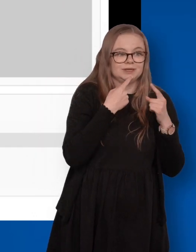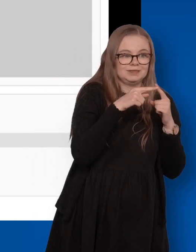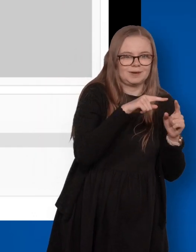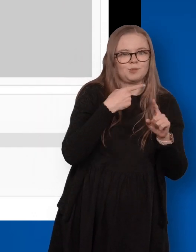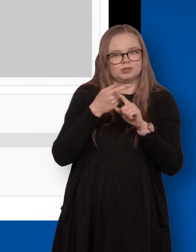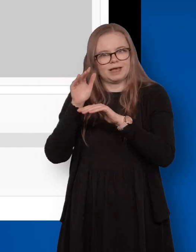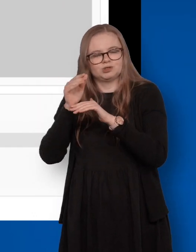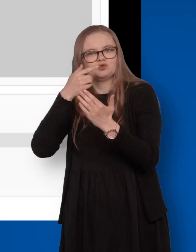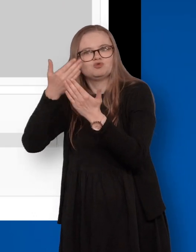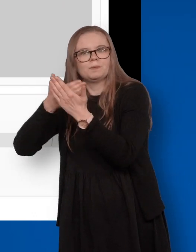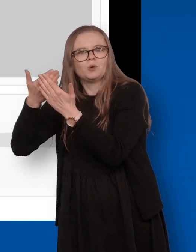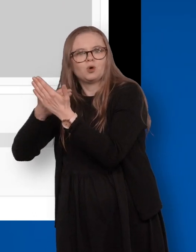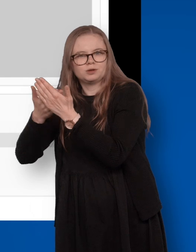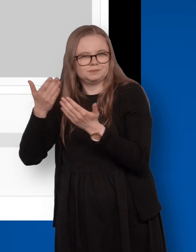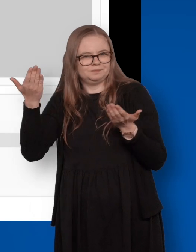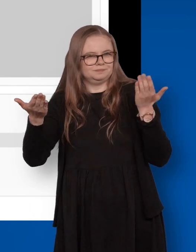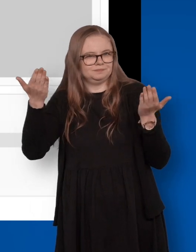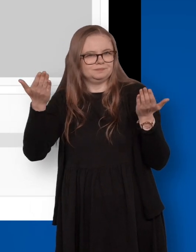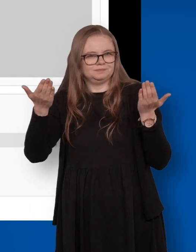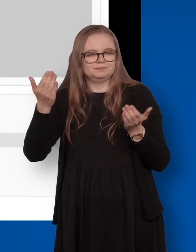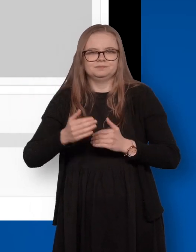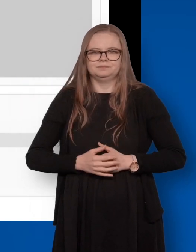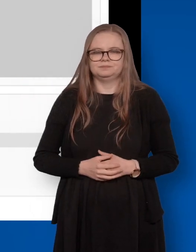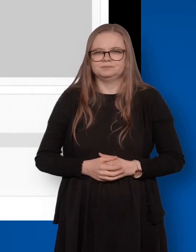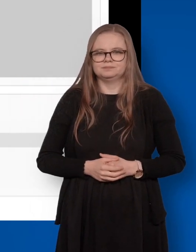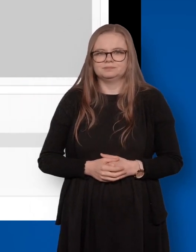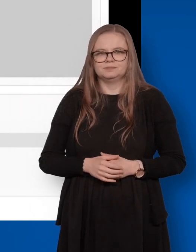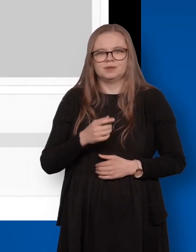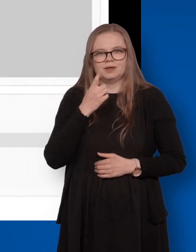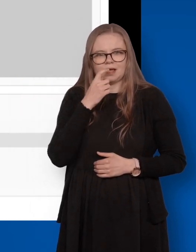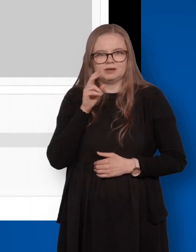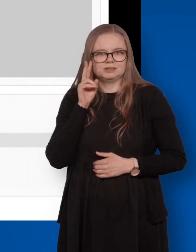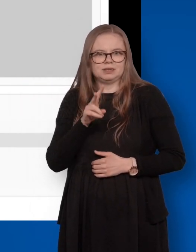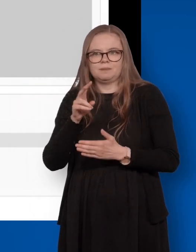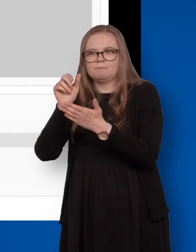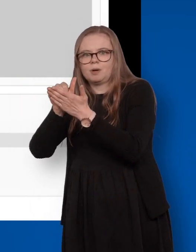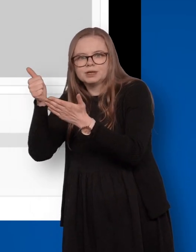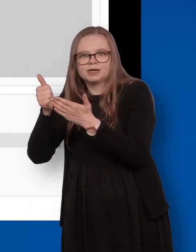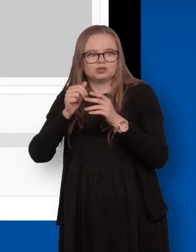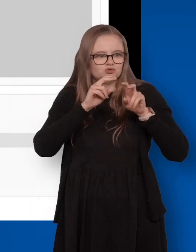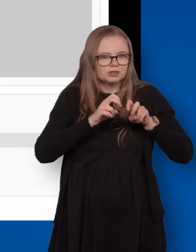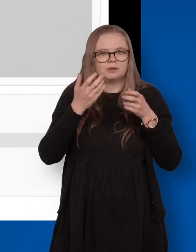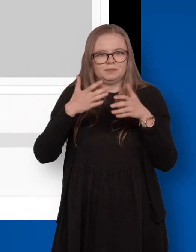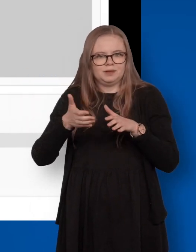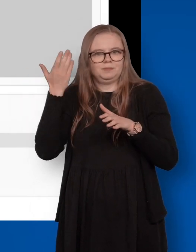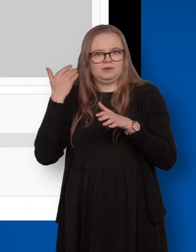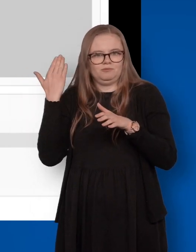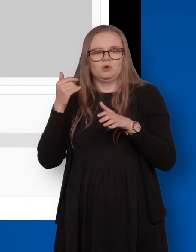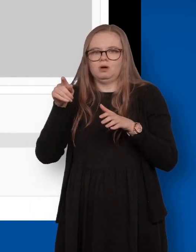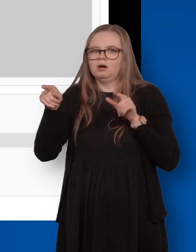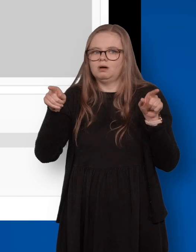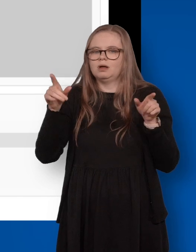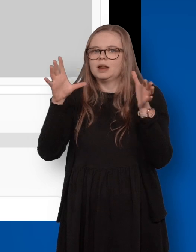some of the different topics or niche topics if we are looking to quickly see and find relevant publications or research we've done before